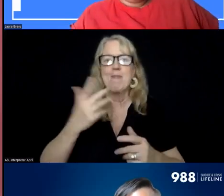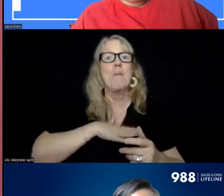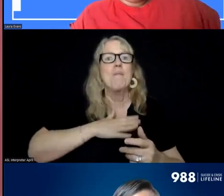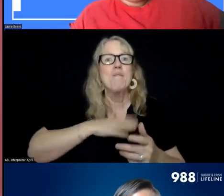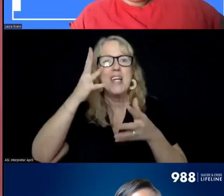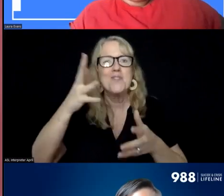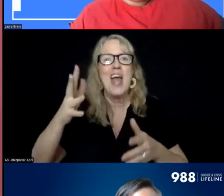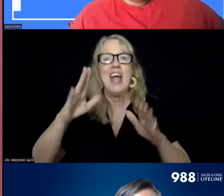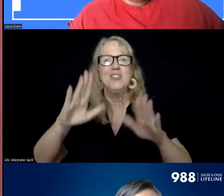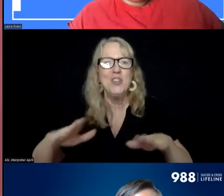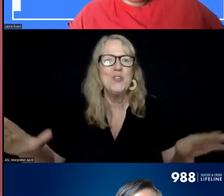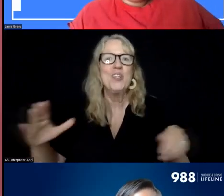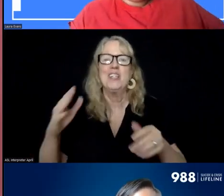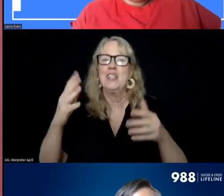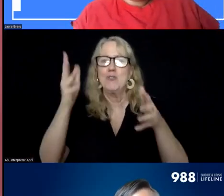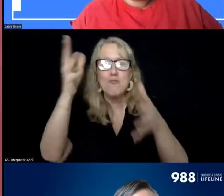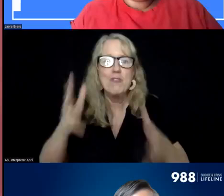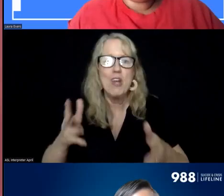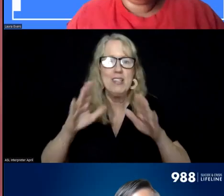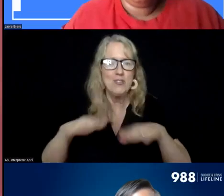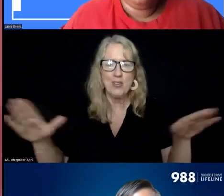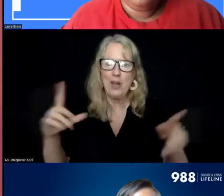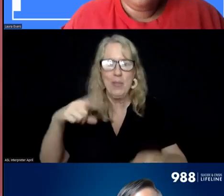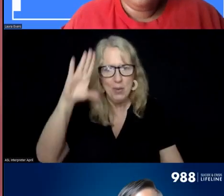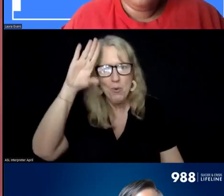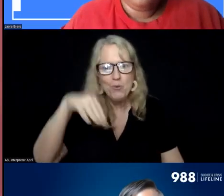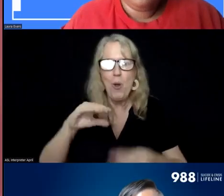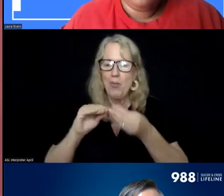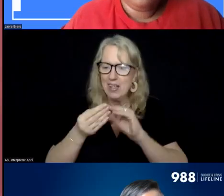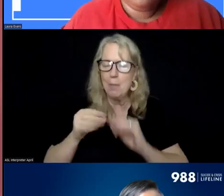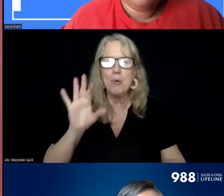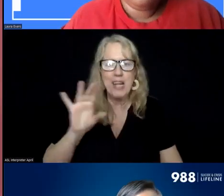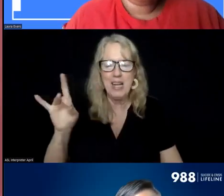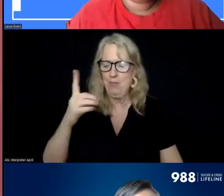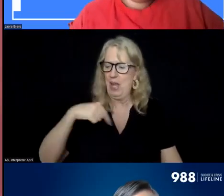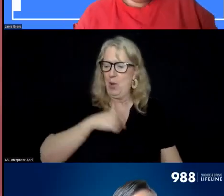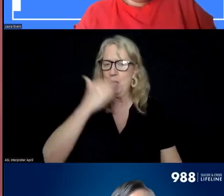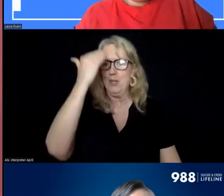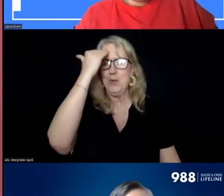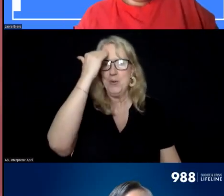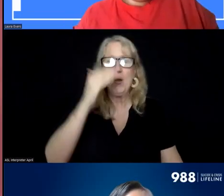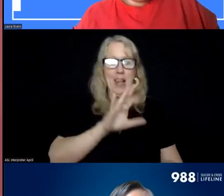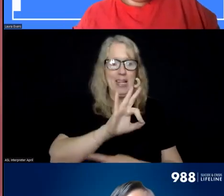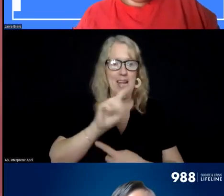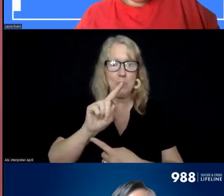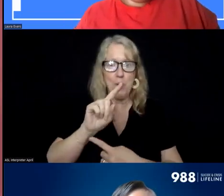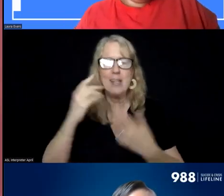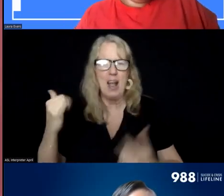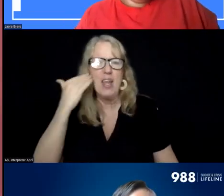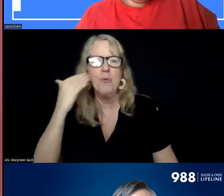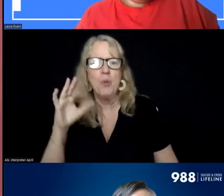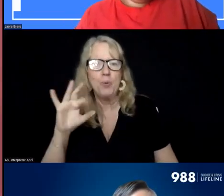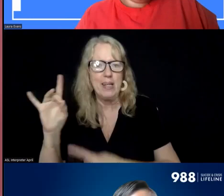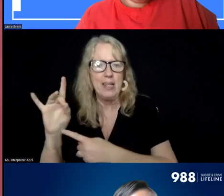grandchild, my future grandchildren, great-grandchildren will know that number the way that we all knew 911 as kids. And